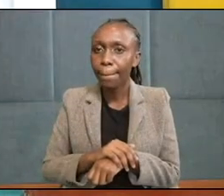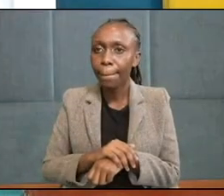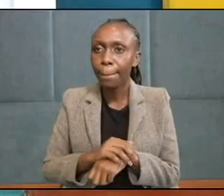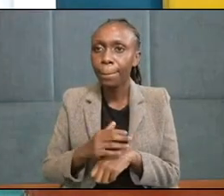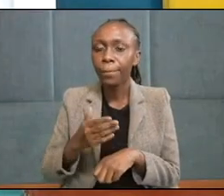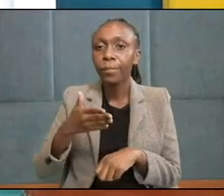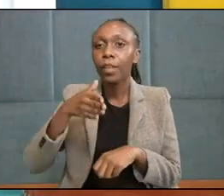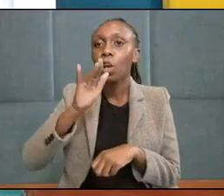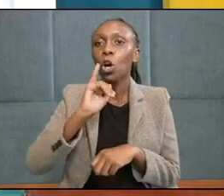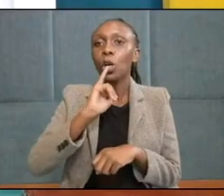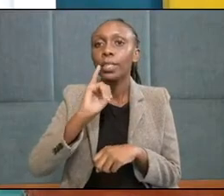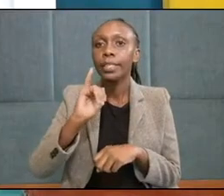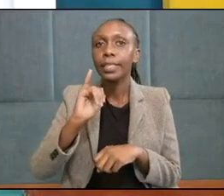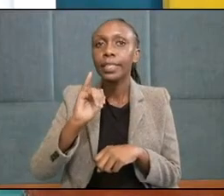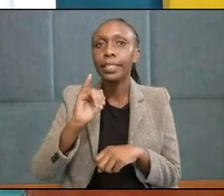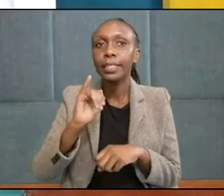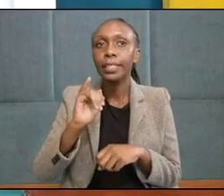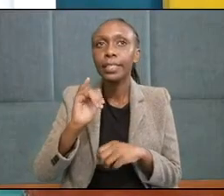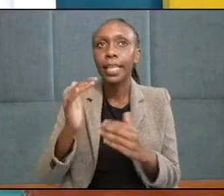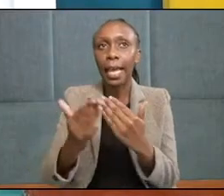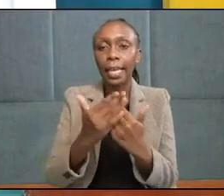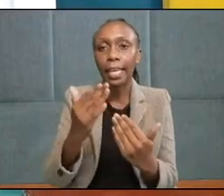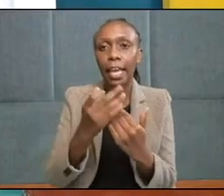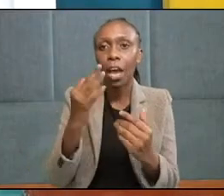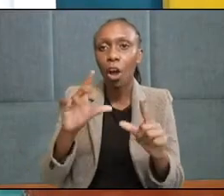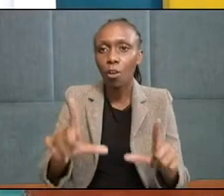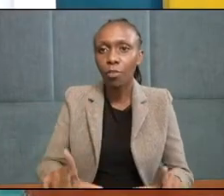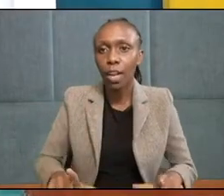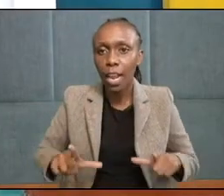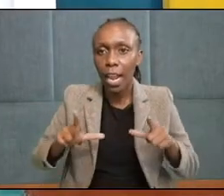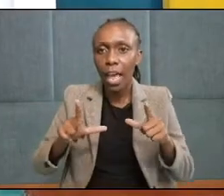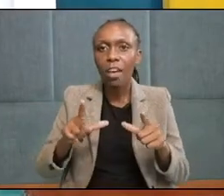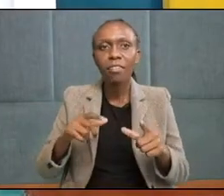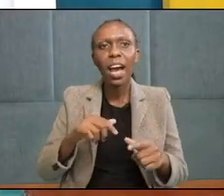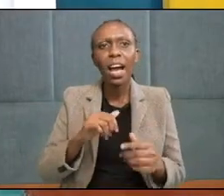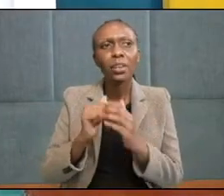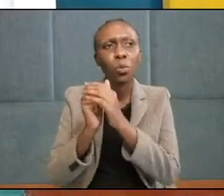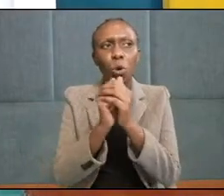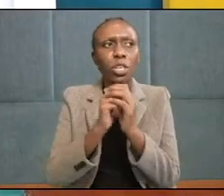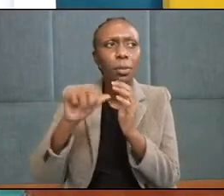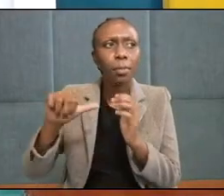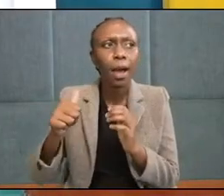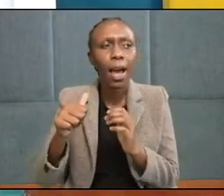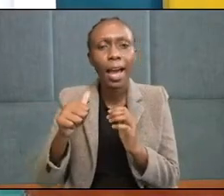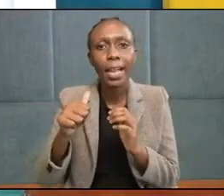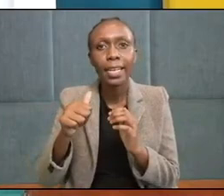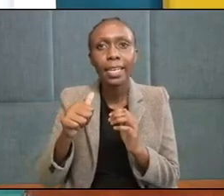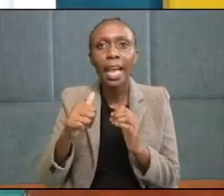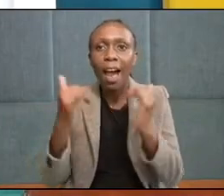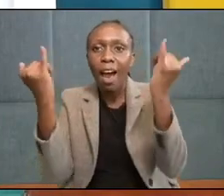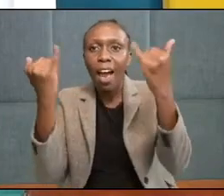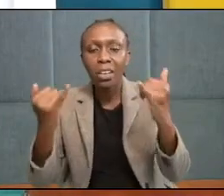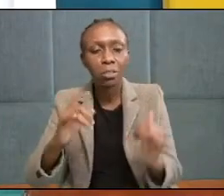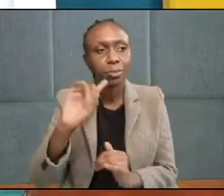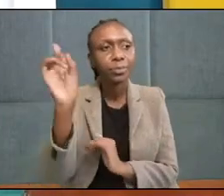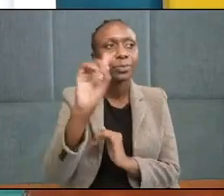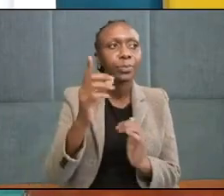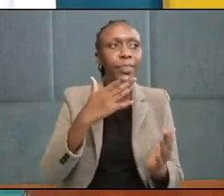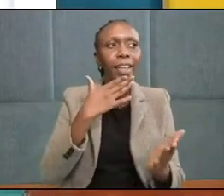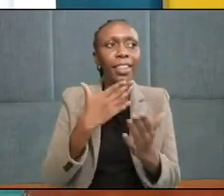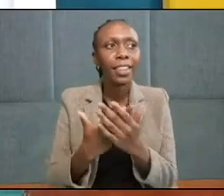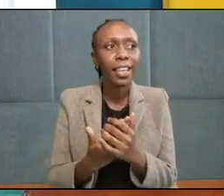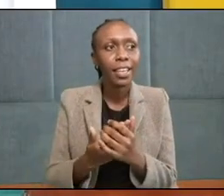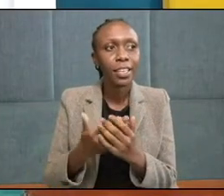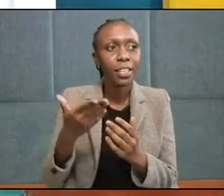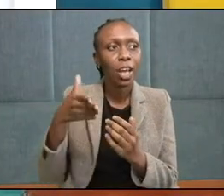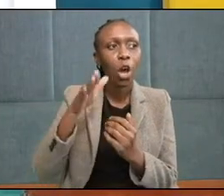God is the sustainer of life and we should not worship any other idols except from God. Thank you. God